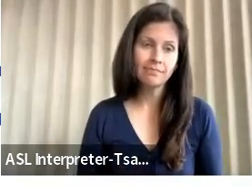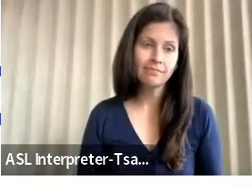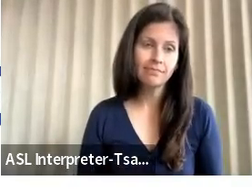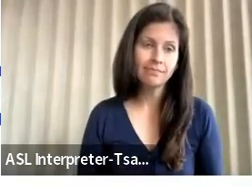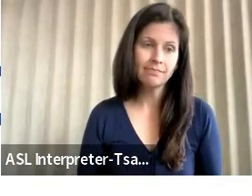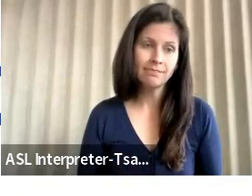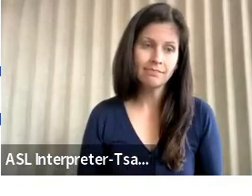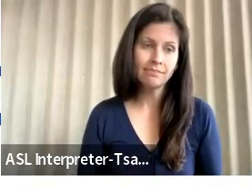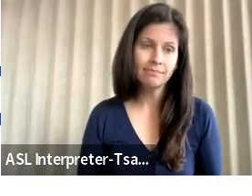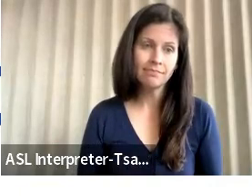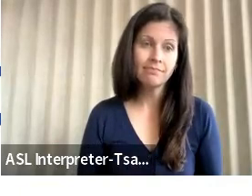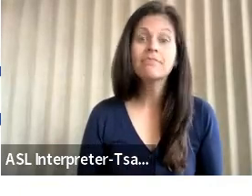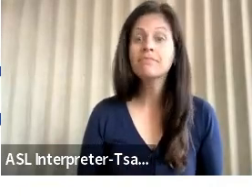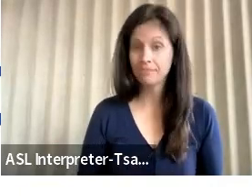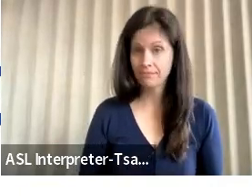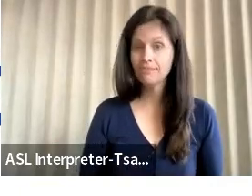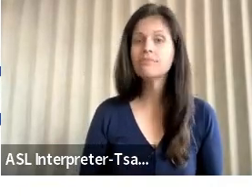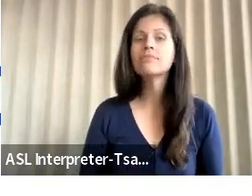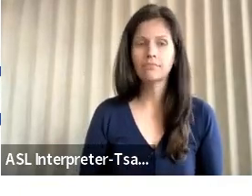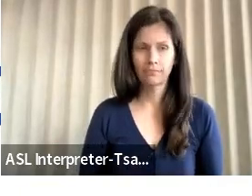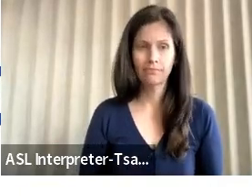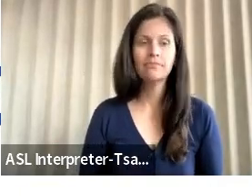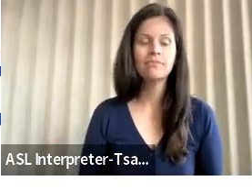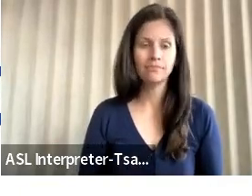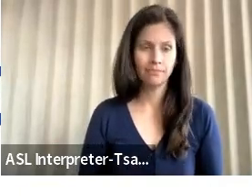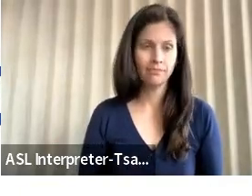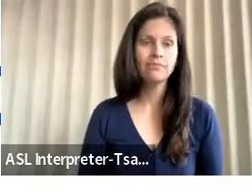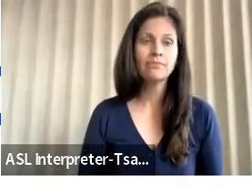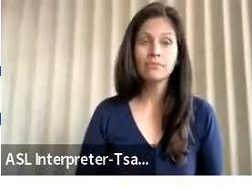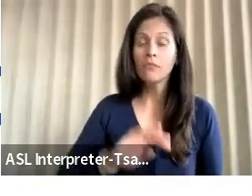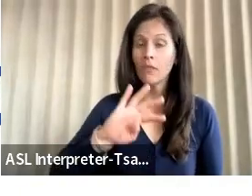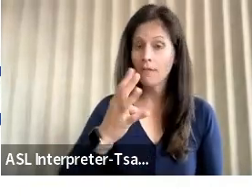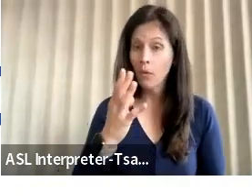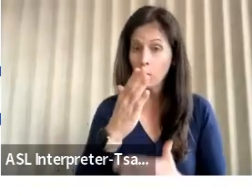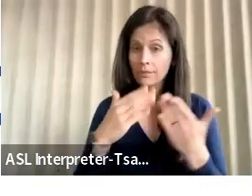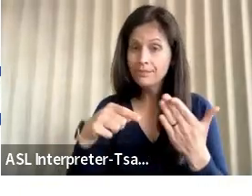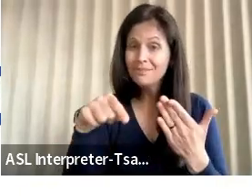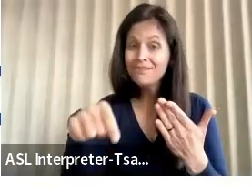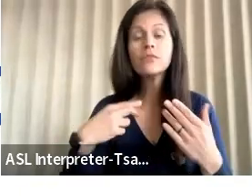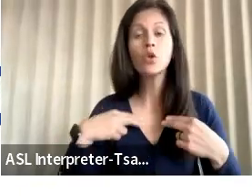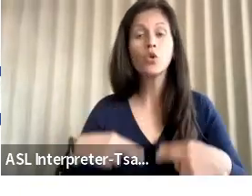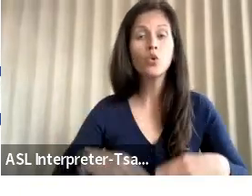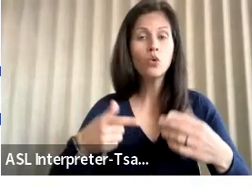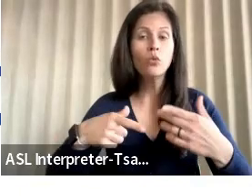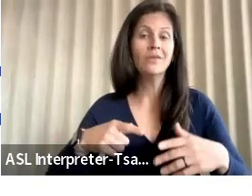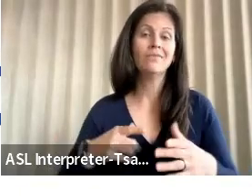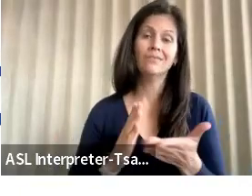Now, for the fourth step in the process, the Human Rights Committee review.